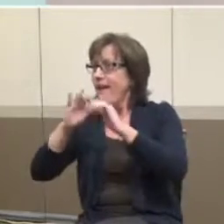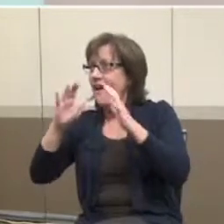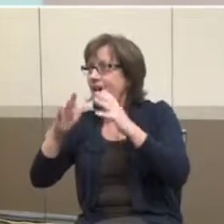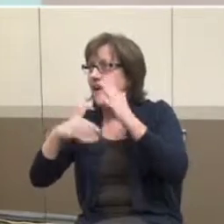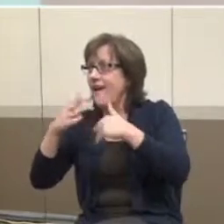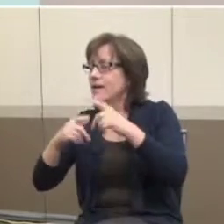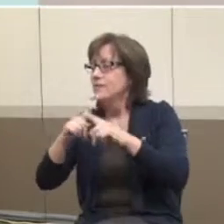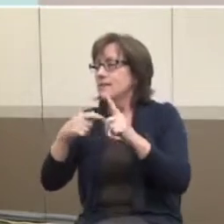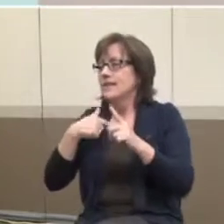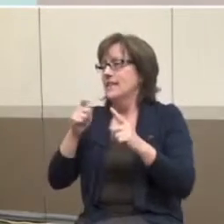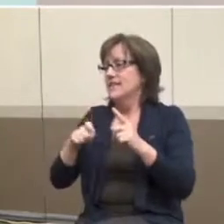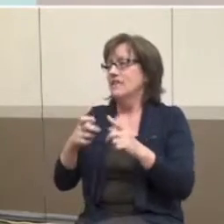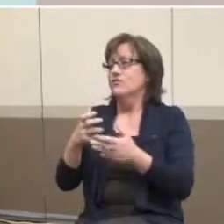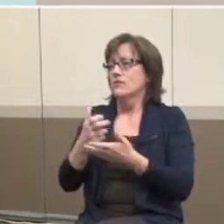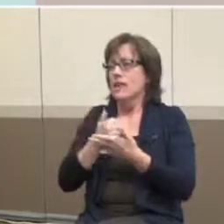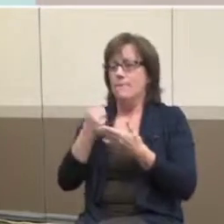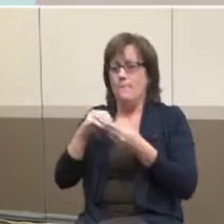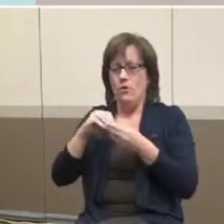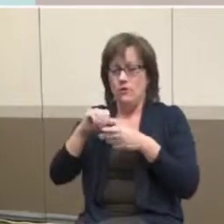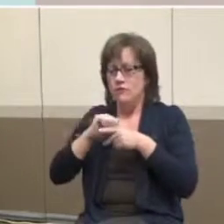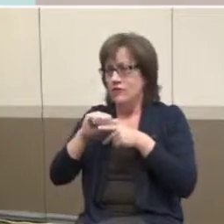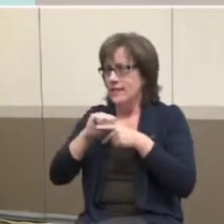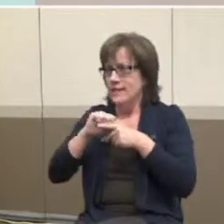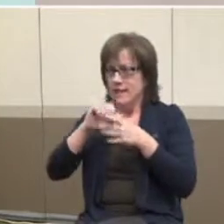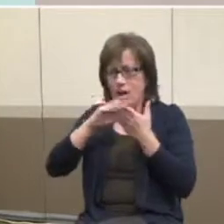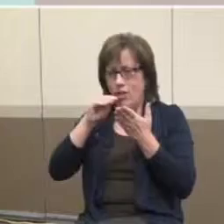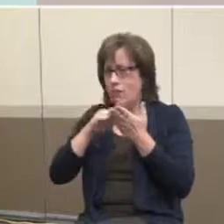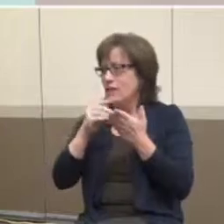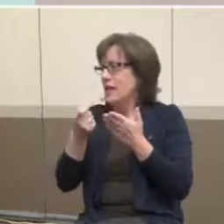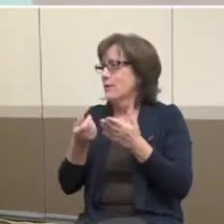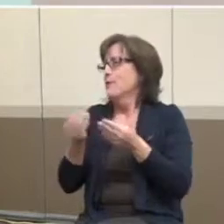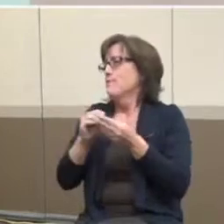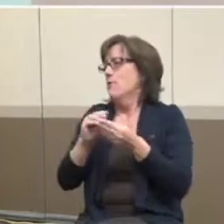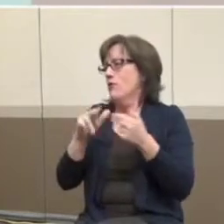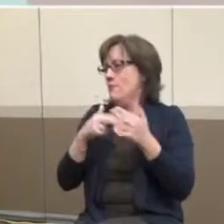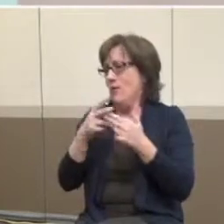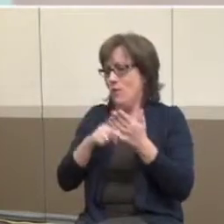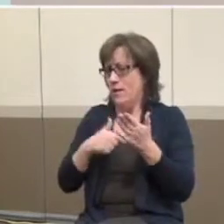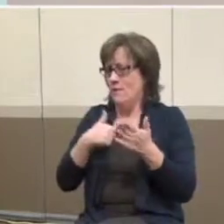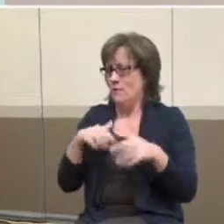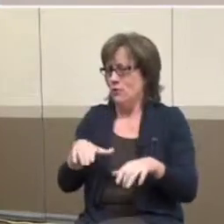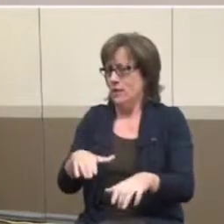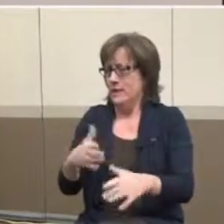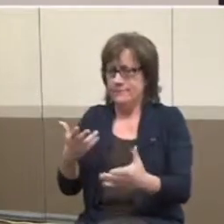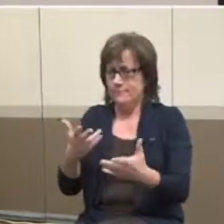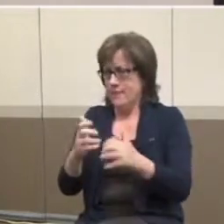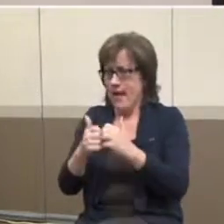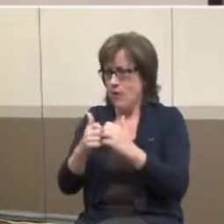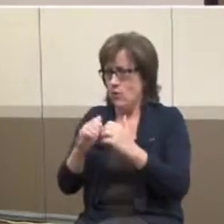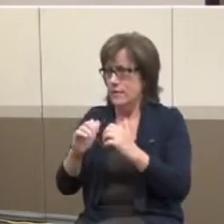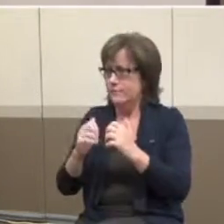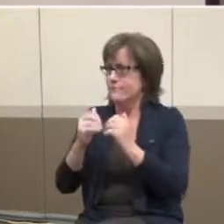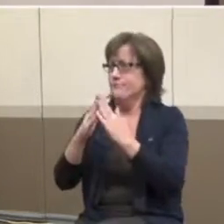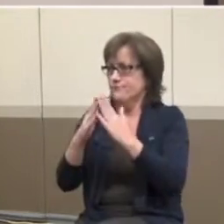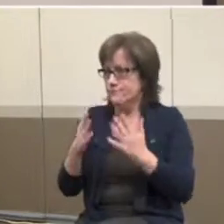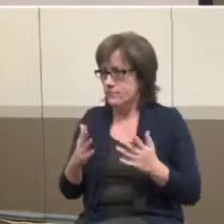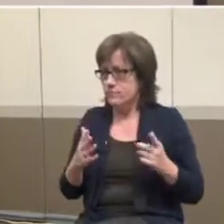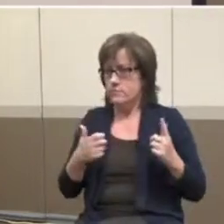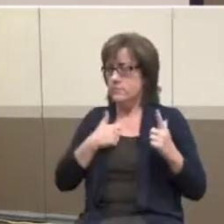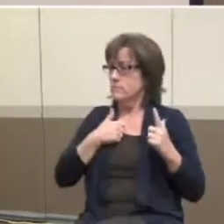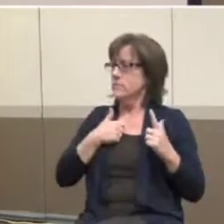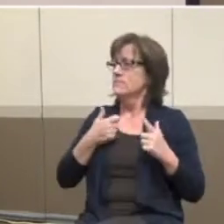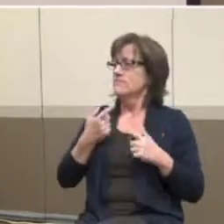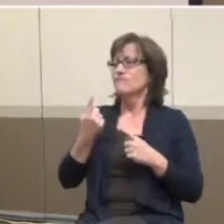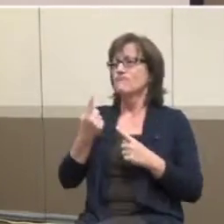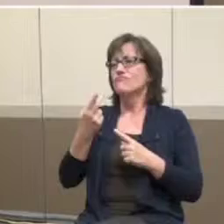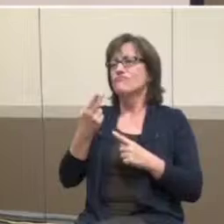but I probably need to get some more training and learn a little bit more about what I'm doing. I drum a little bit just